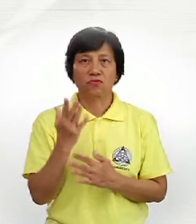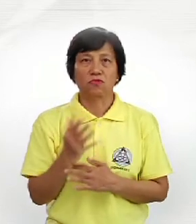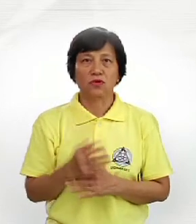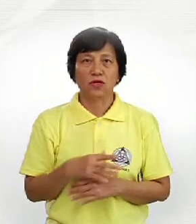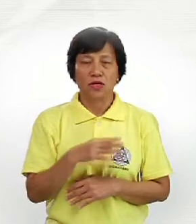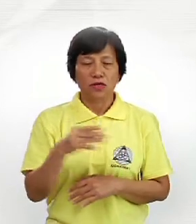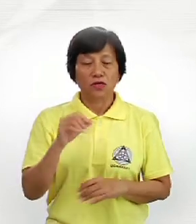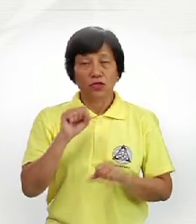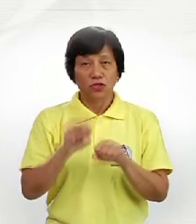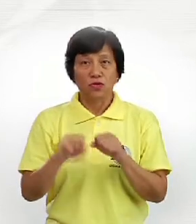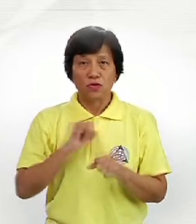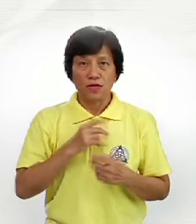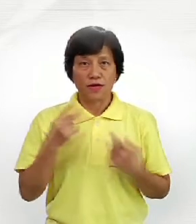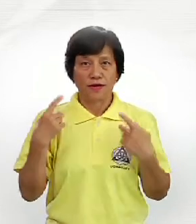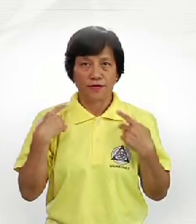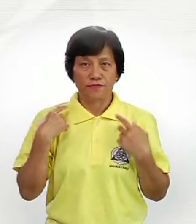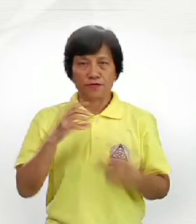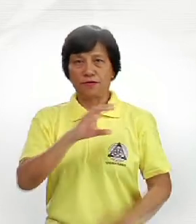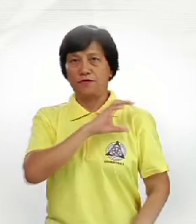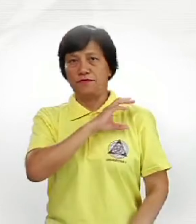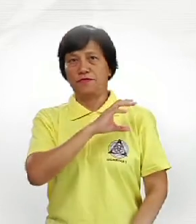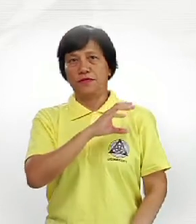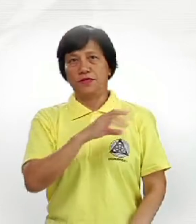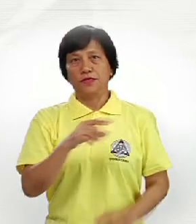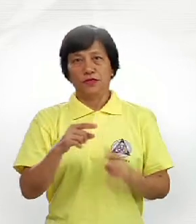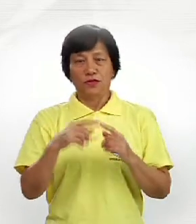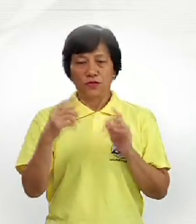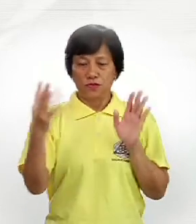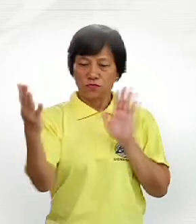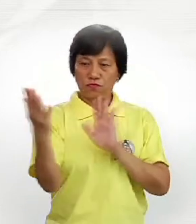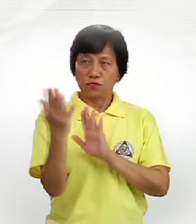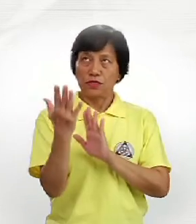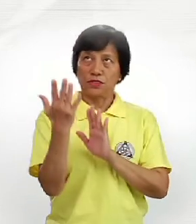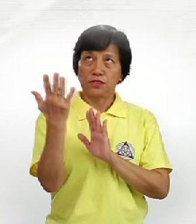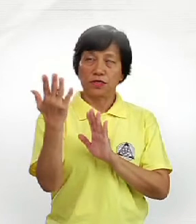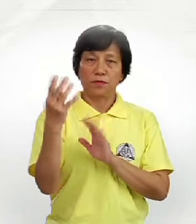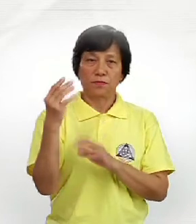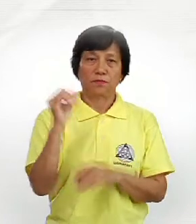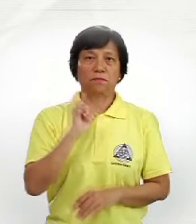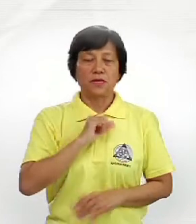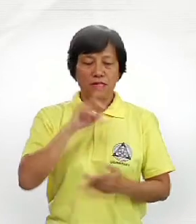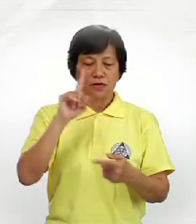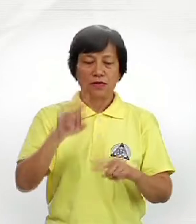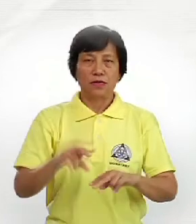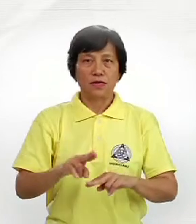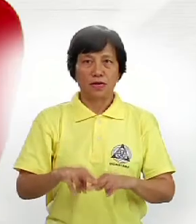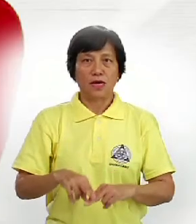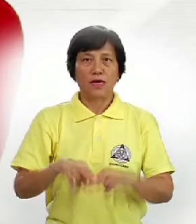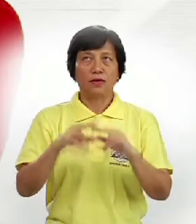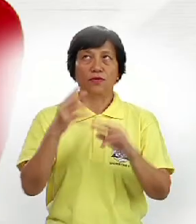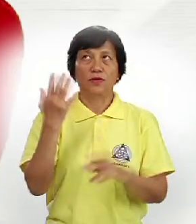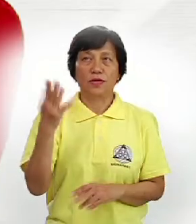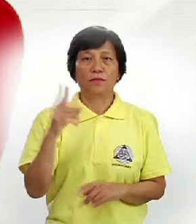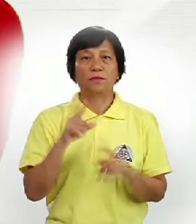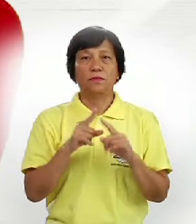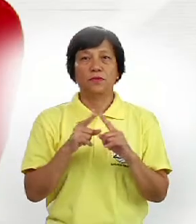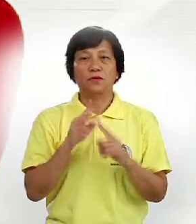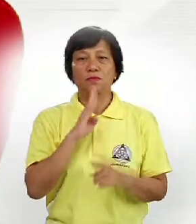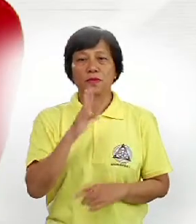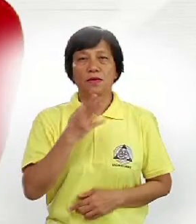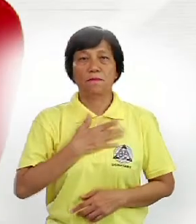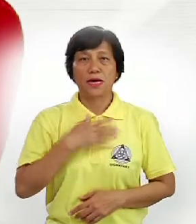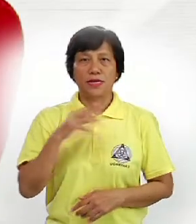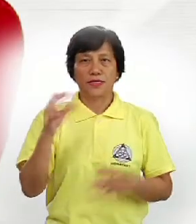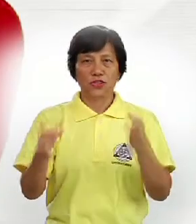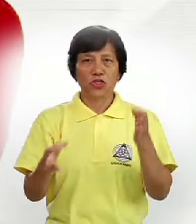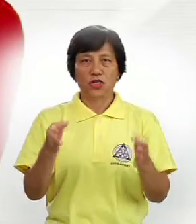confidence to face Him. I rely on Him to be my judge. Other